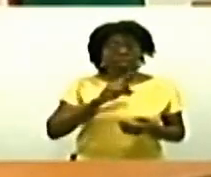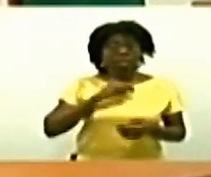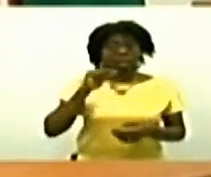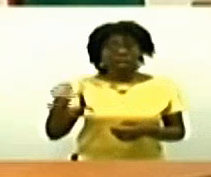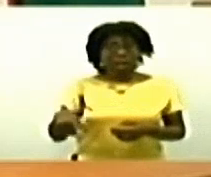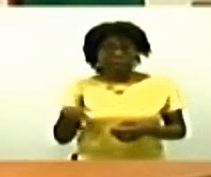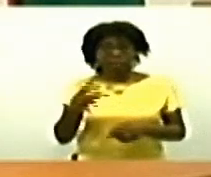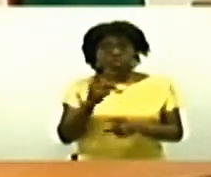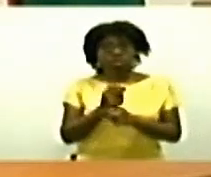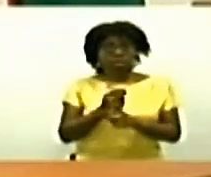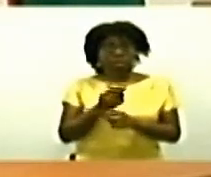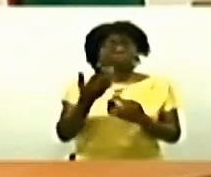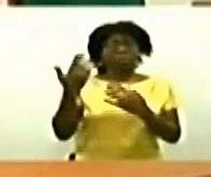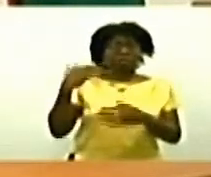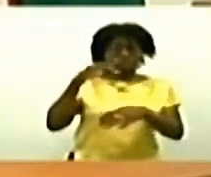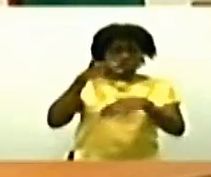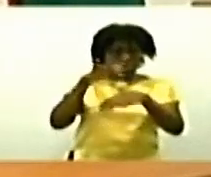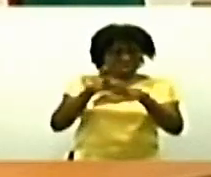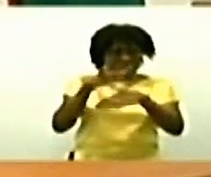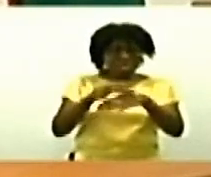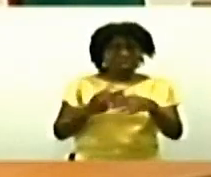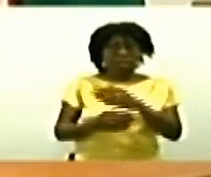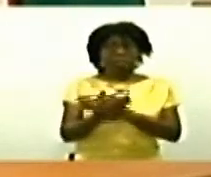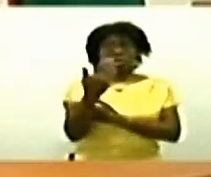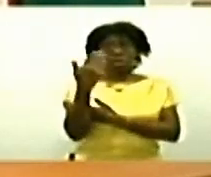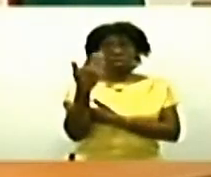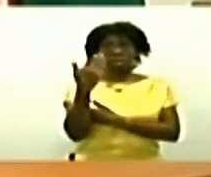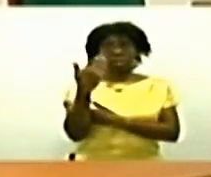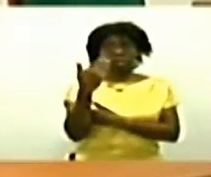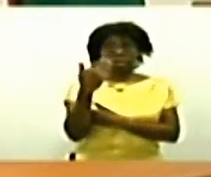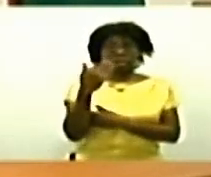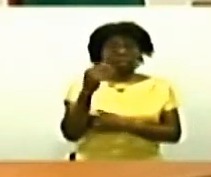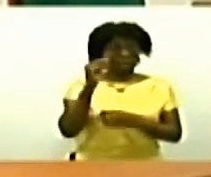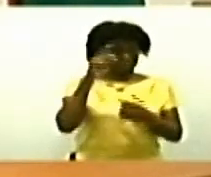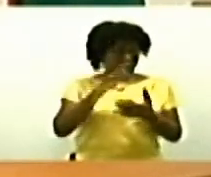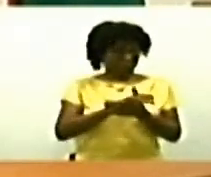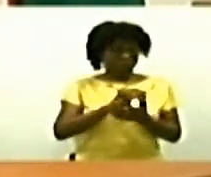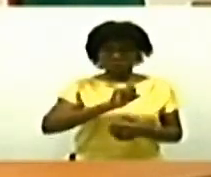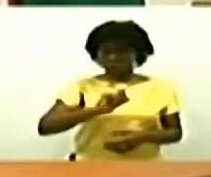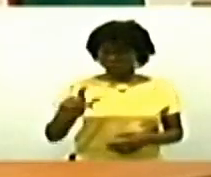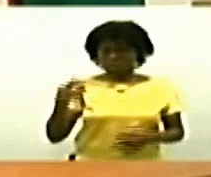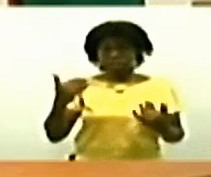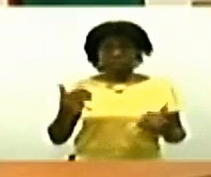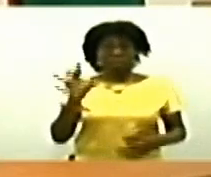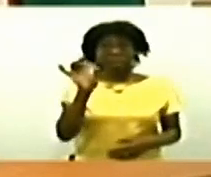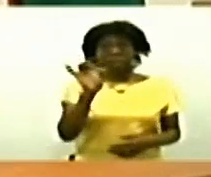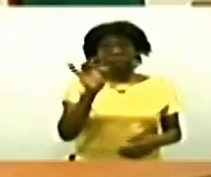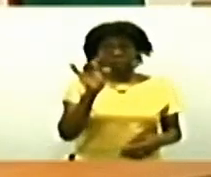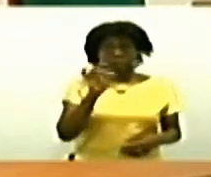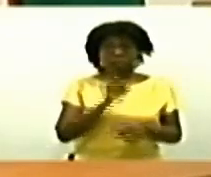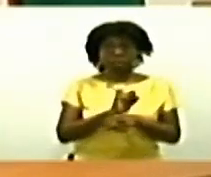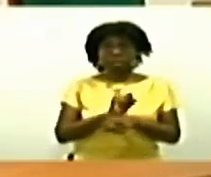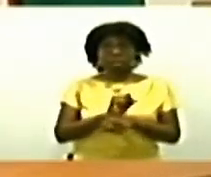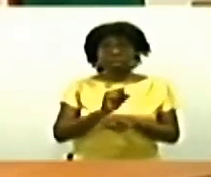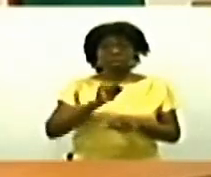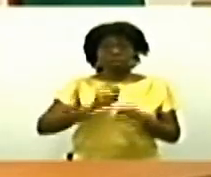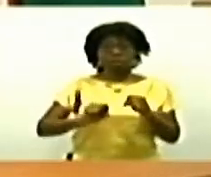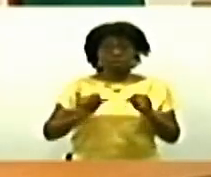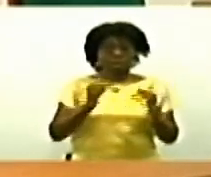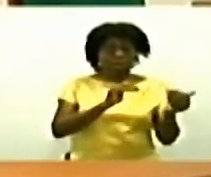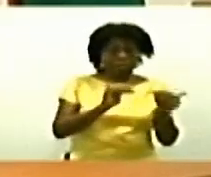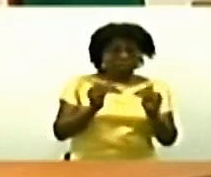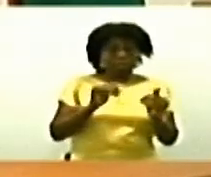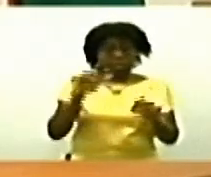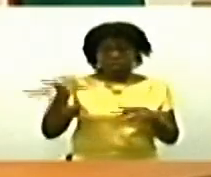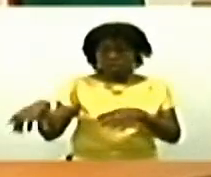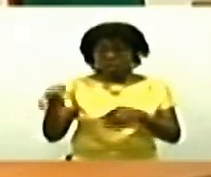operate early in the morning. All right, I believe that all the garbage trucks now are 8 o'clock workers. So they are competing with you on the road to collect